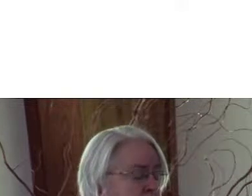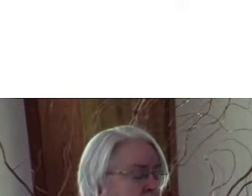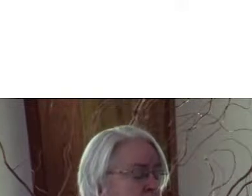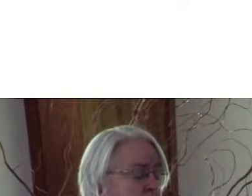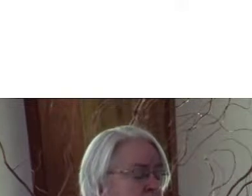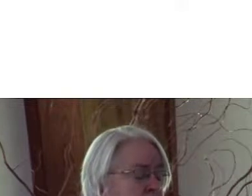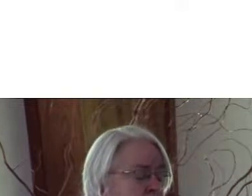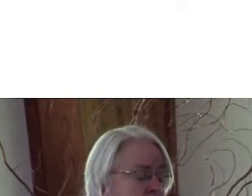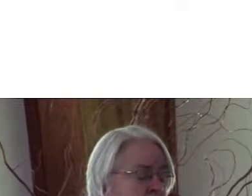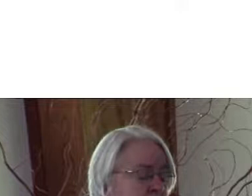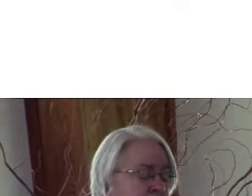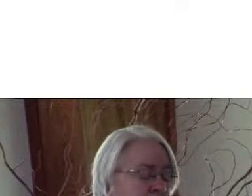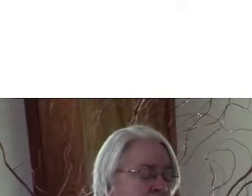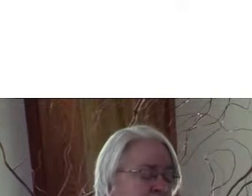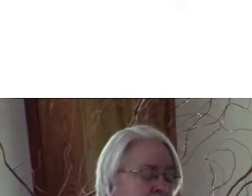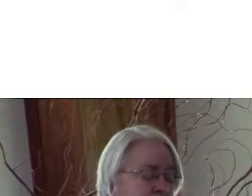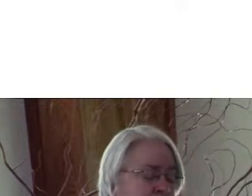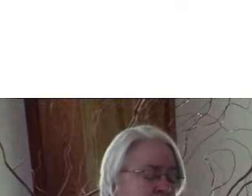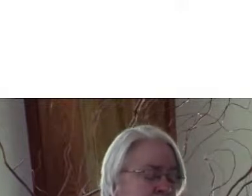sweet